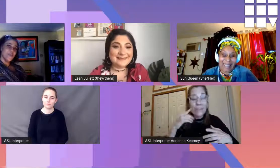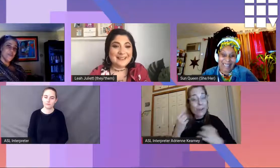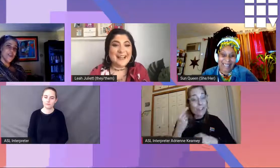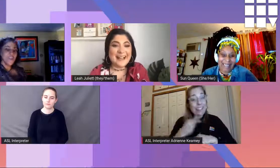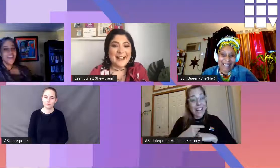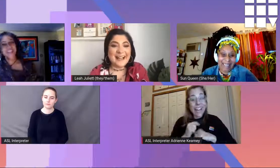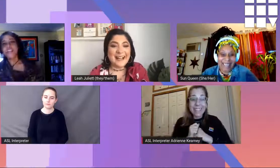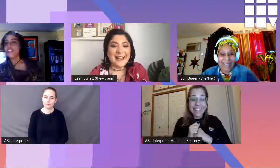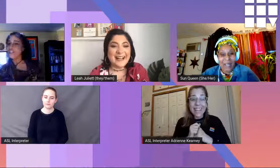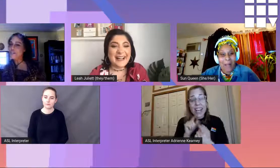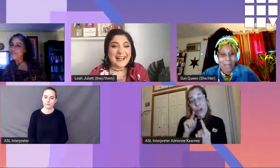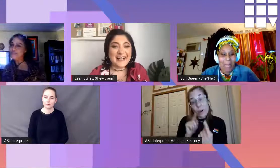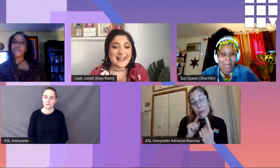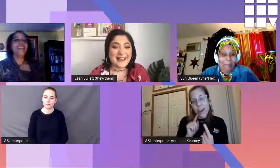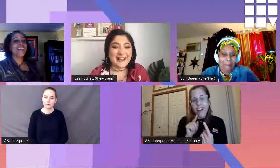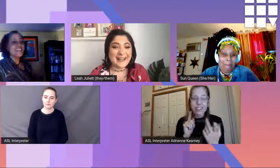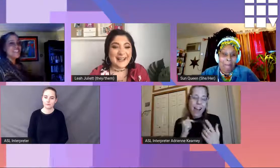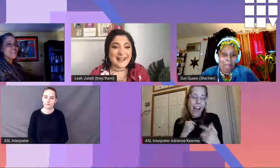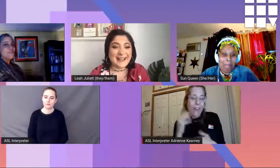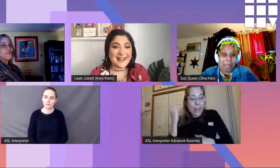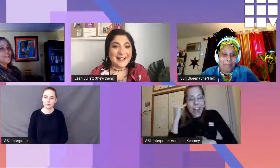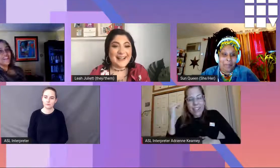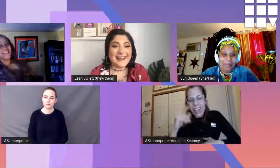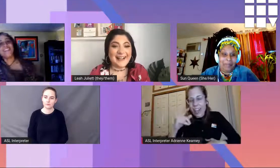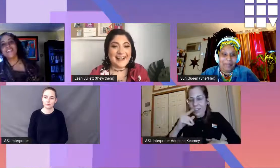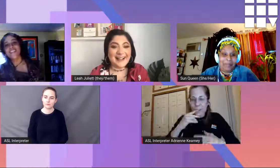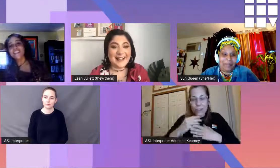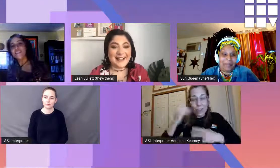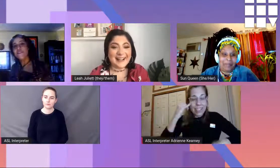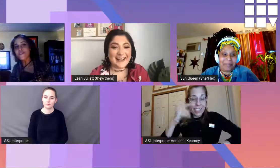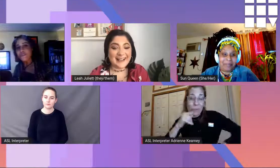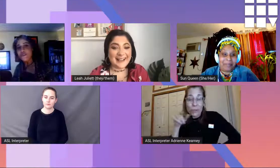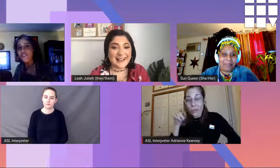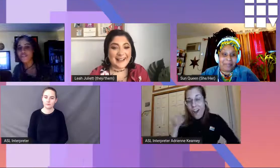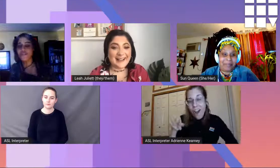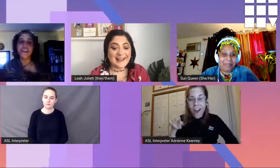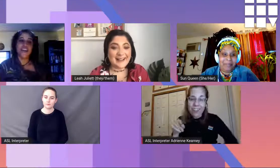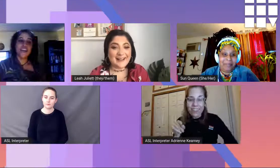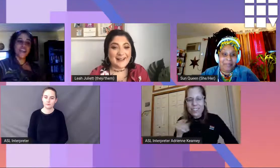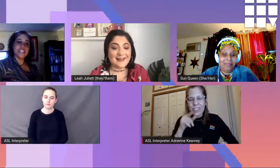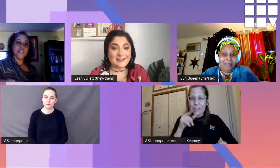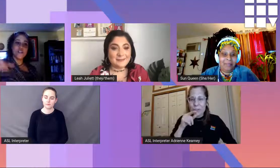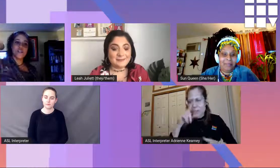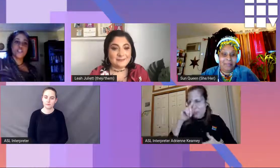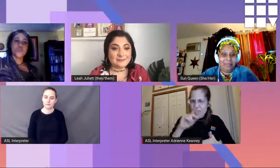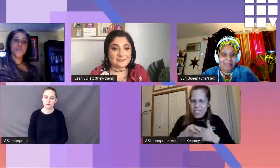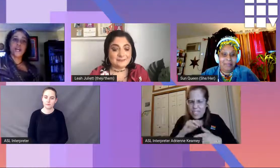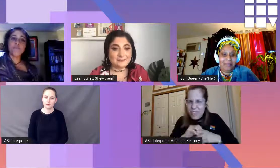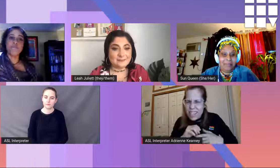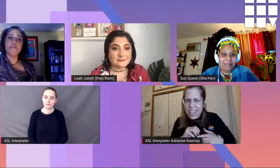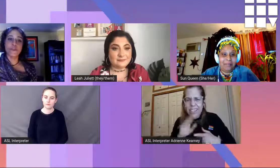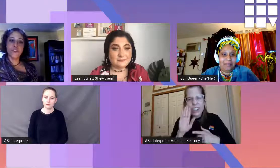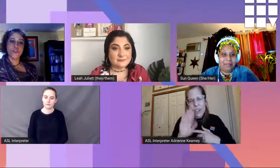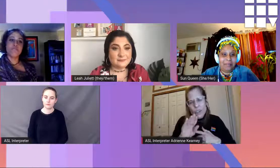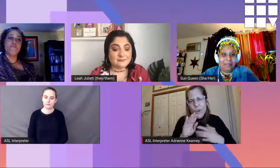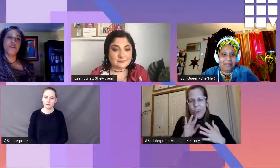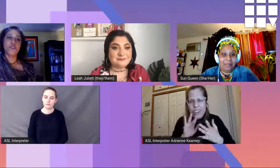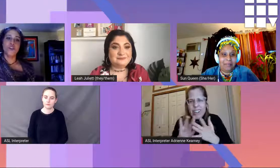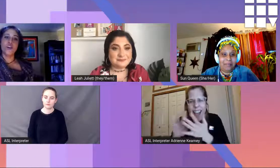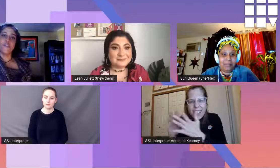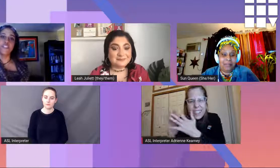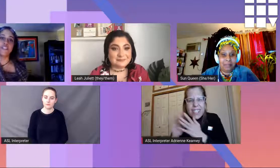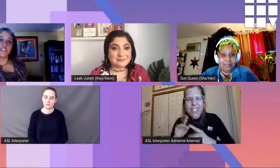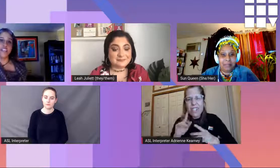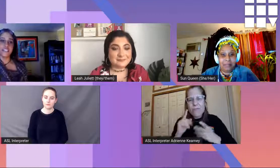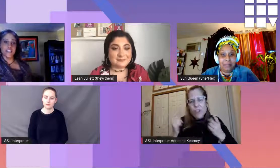idea of who you are. Got a good idea of who you are. Got a good idea of what you believe in. Got an idea of where connections will happen further in the